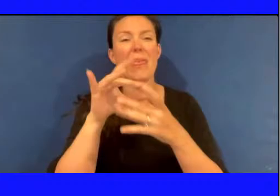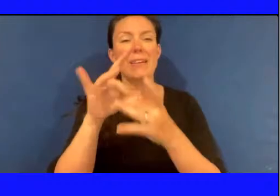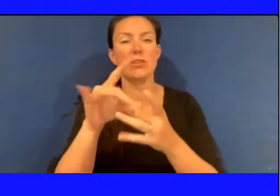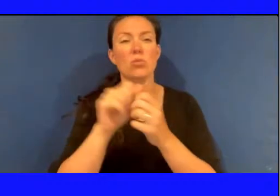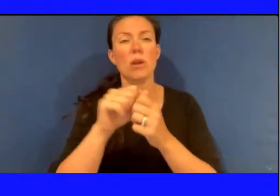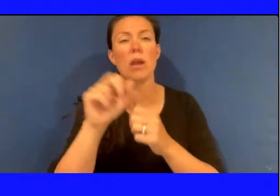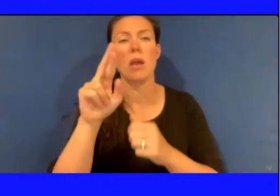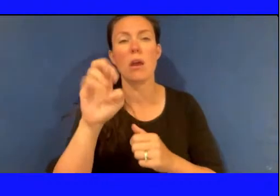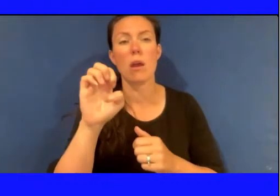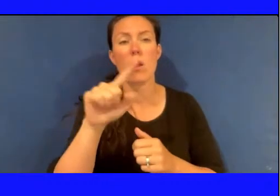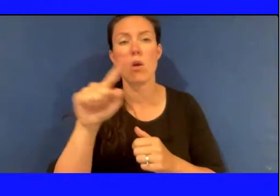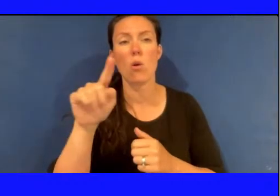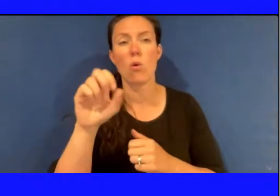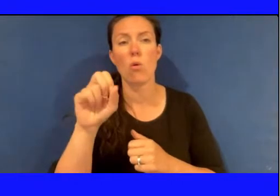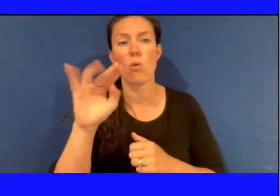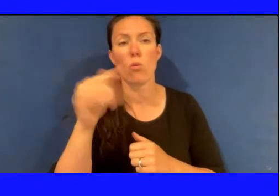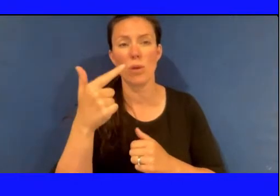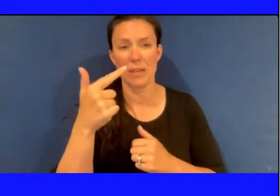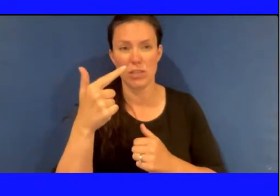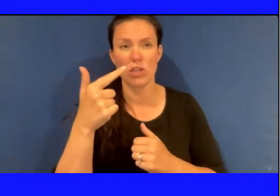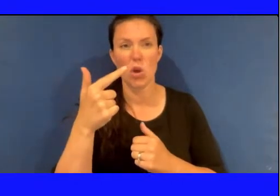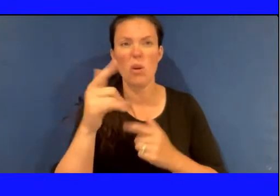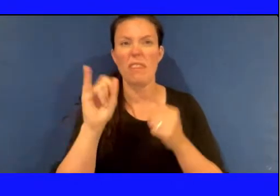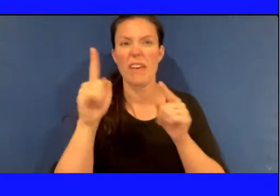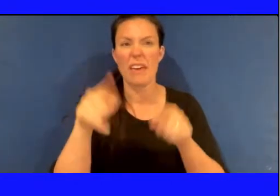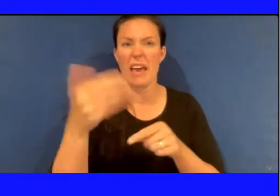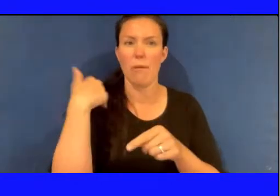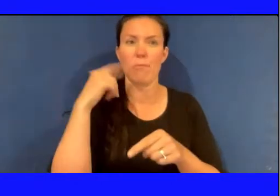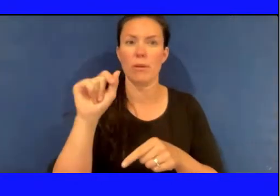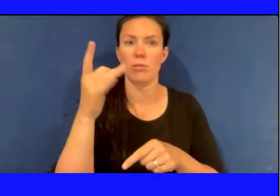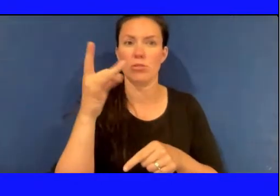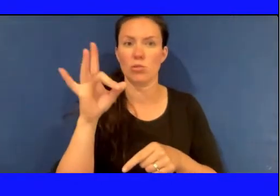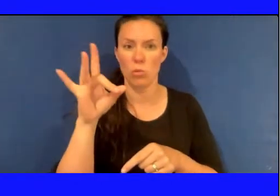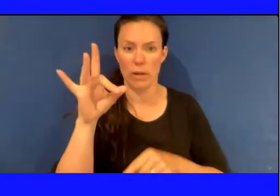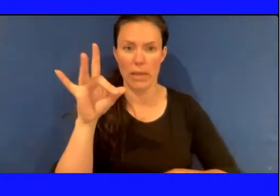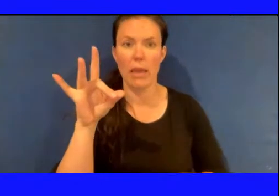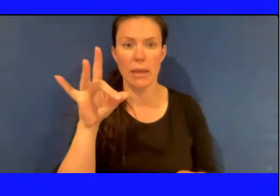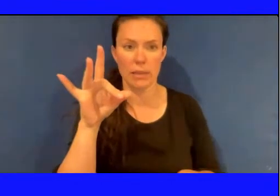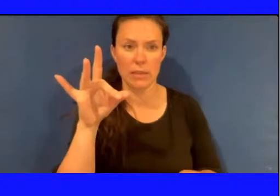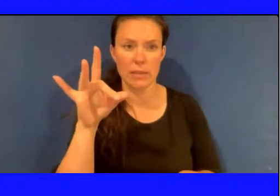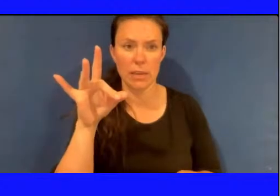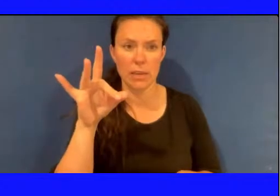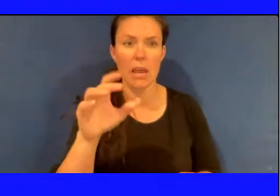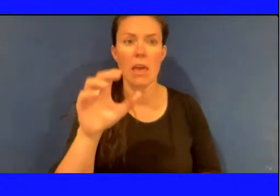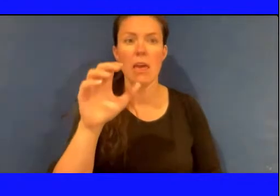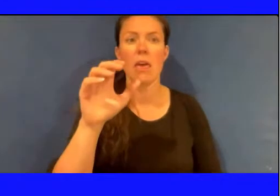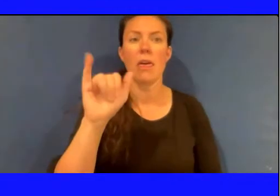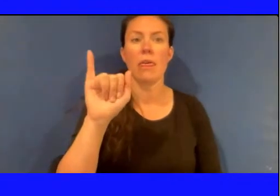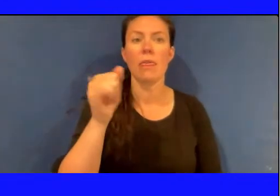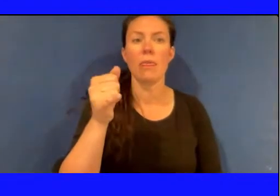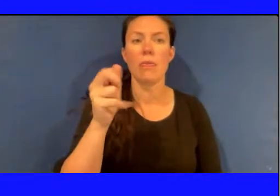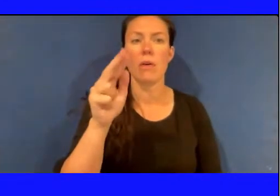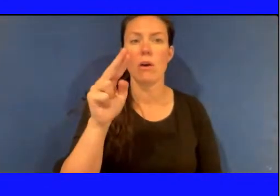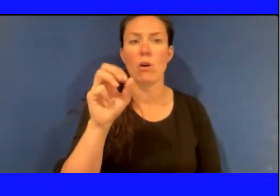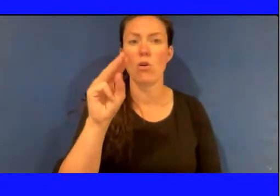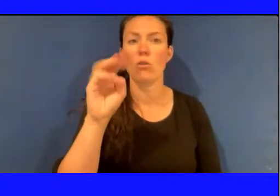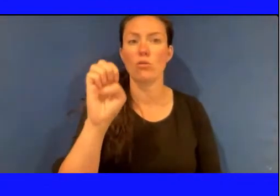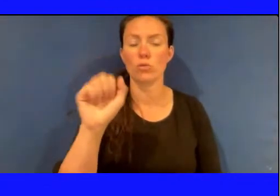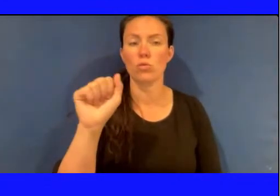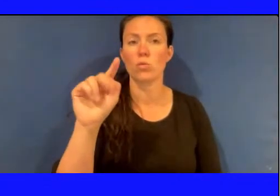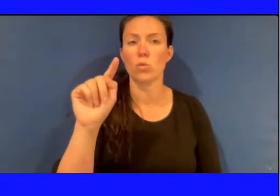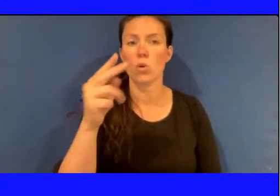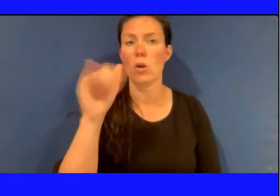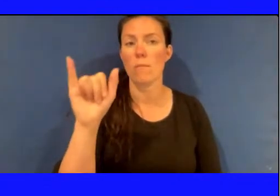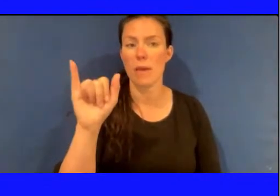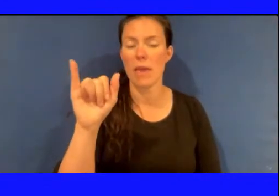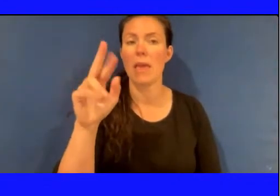city undertook in 2018, the Jerome Anthony rezoning. And that rezoning, one of the major goals of